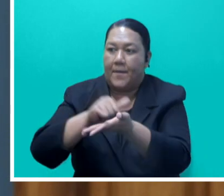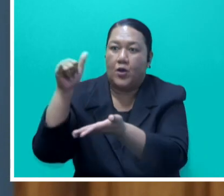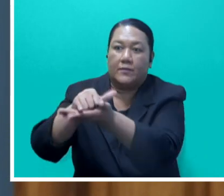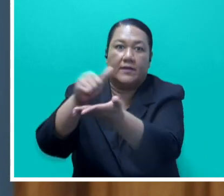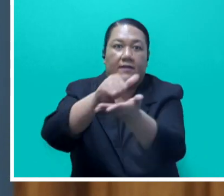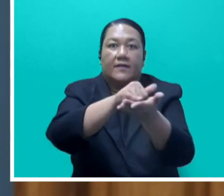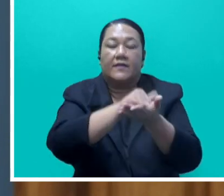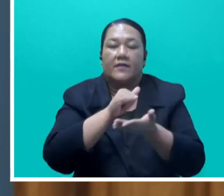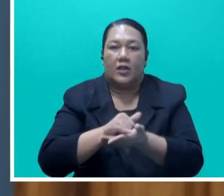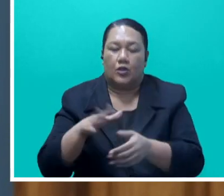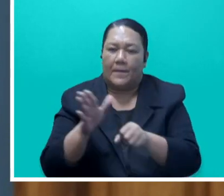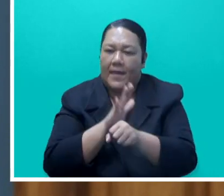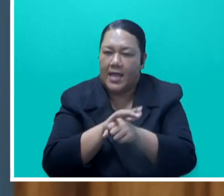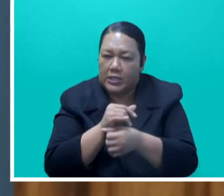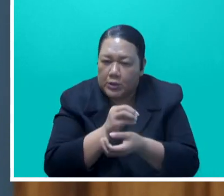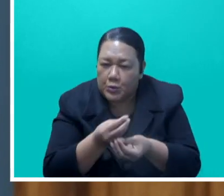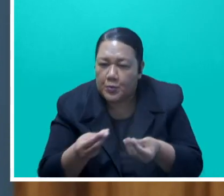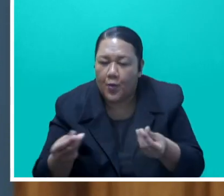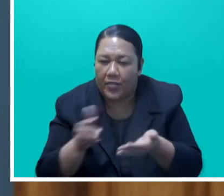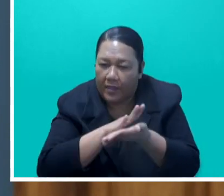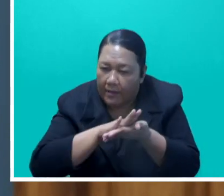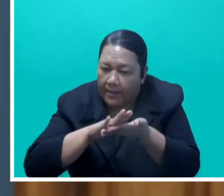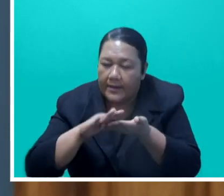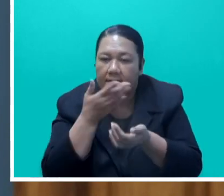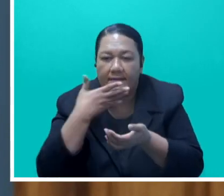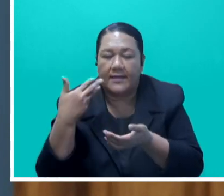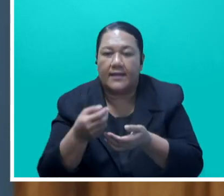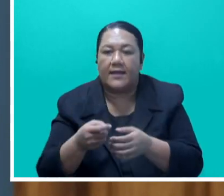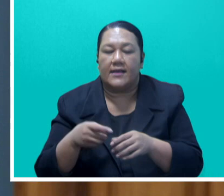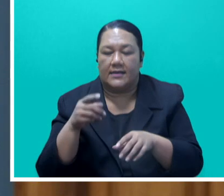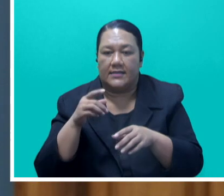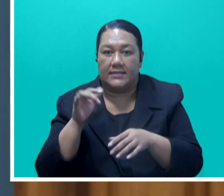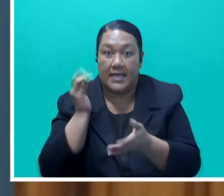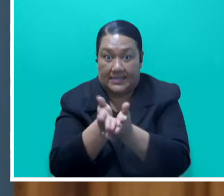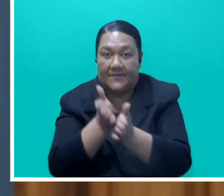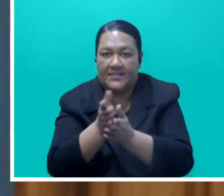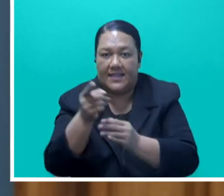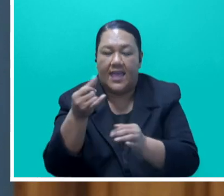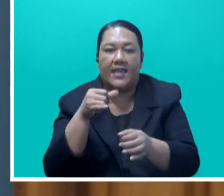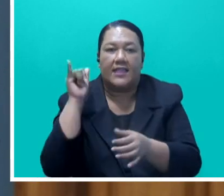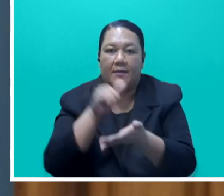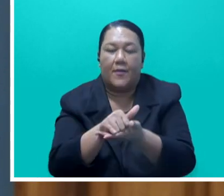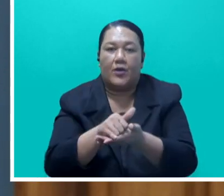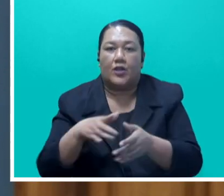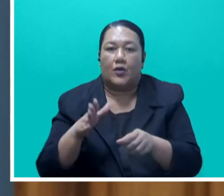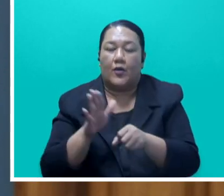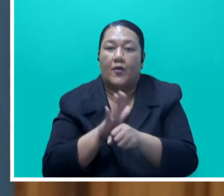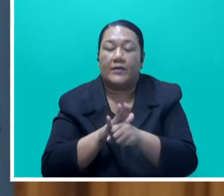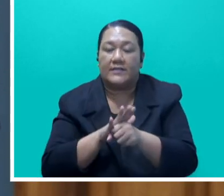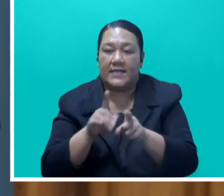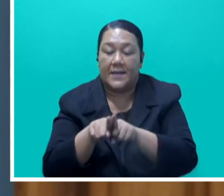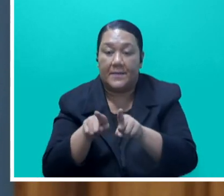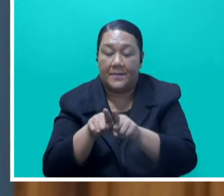journey through the terminals. Using video analytics, the Fiji Airports operations will have access to real-time aircraft